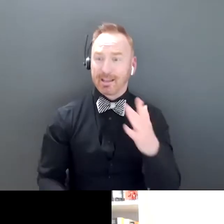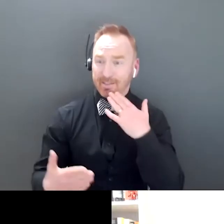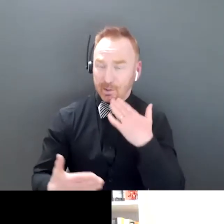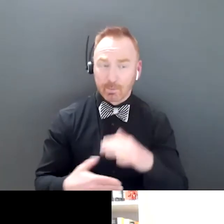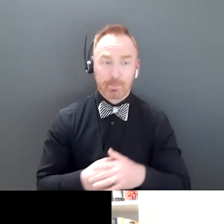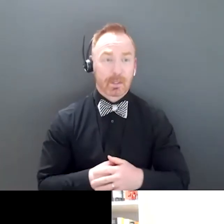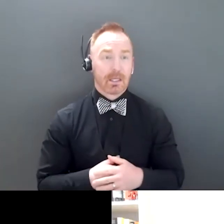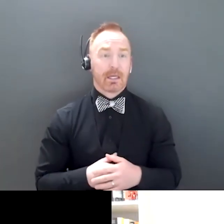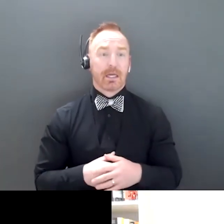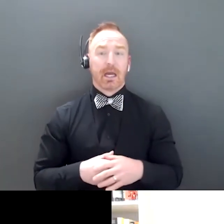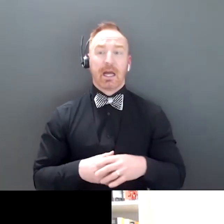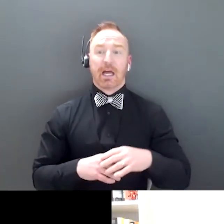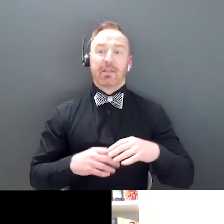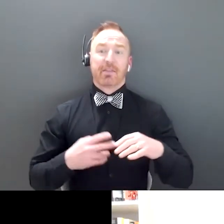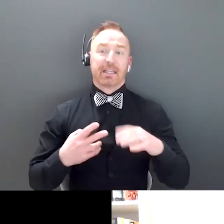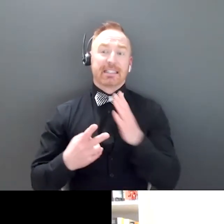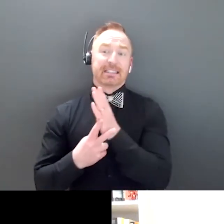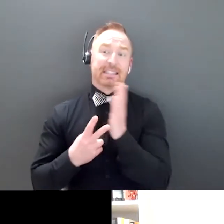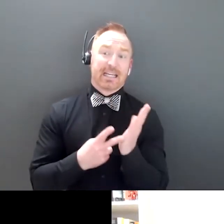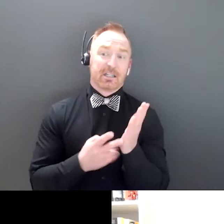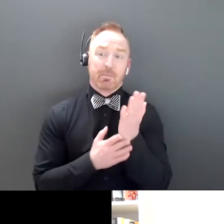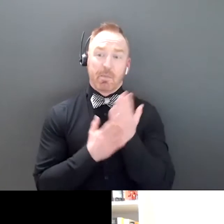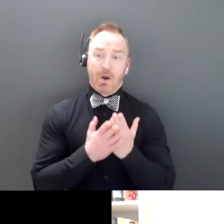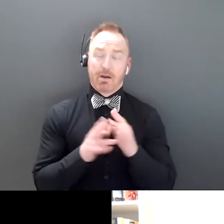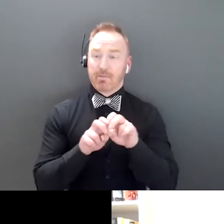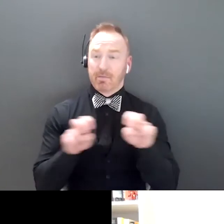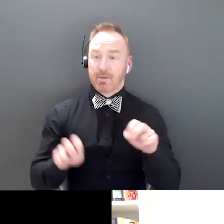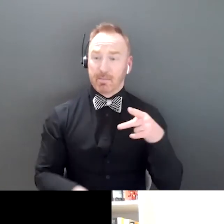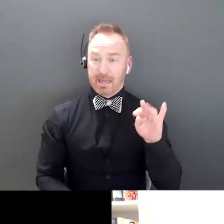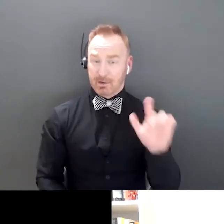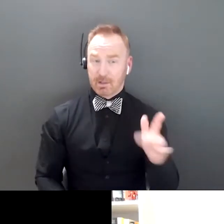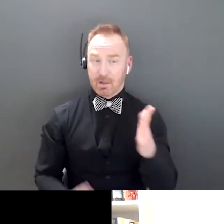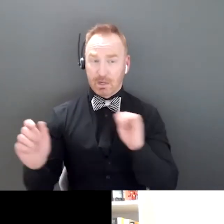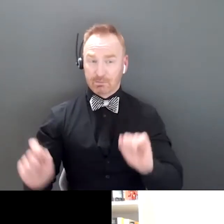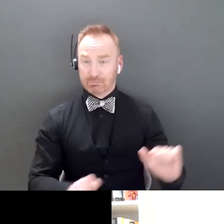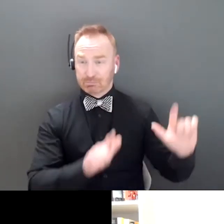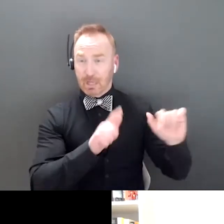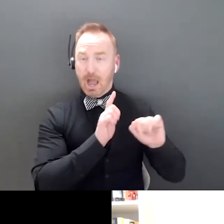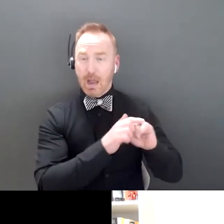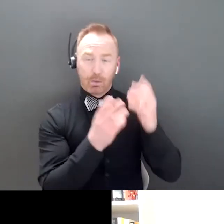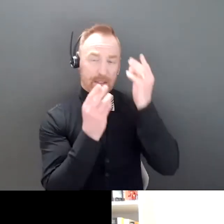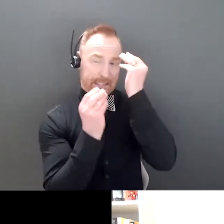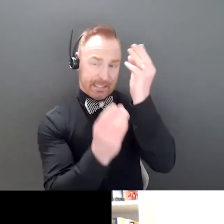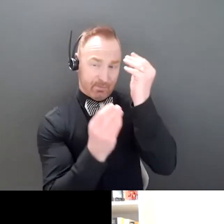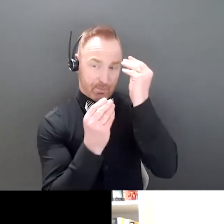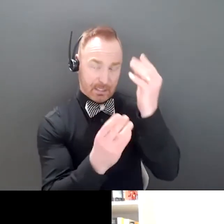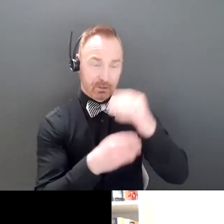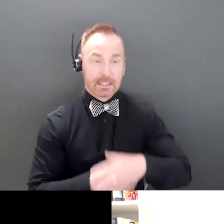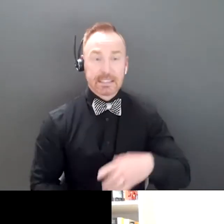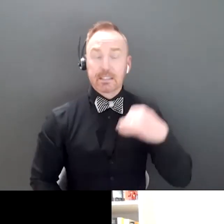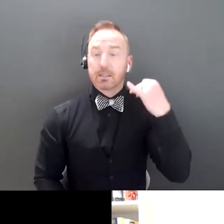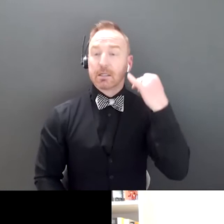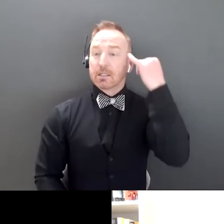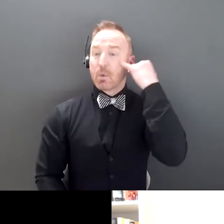second kind of segment of this panel, I just wanted to just put our information up on the screen for everyone. If you have any questions about